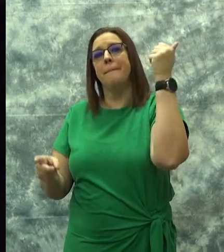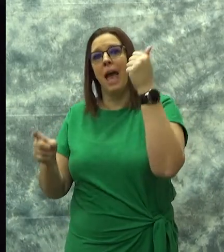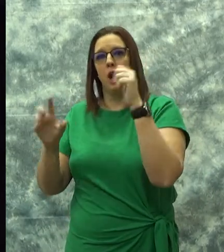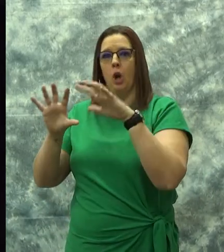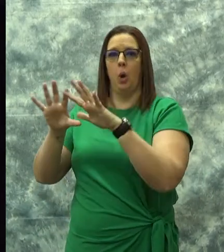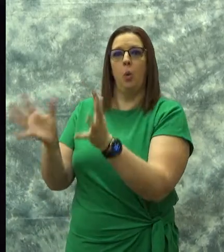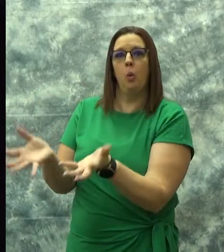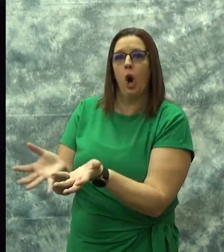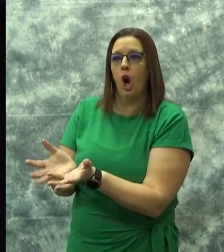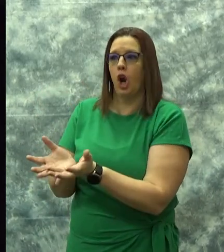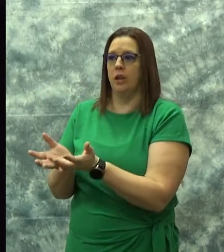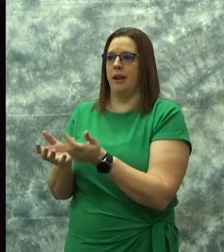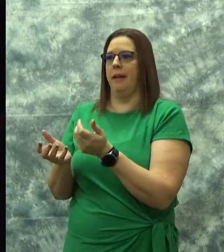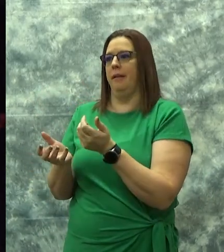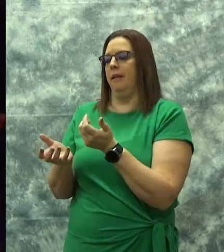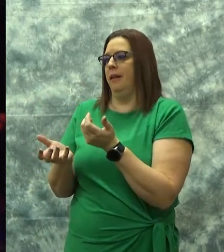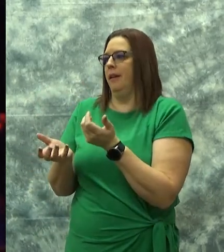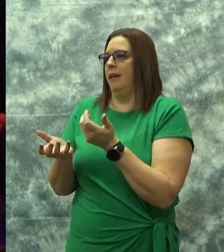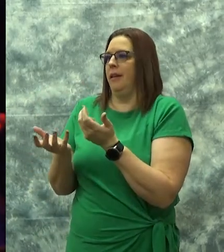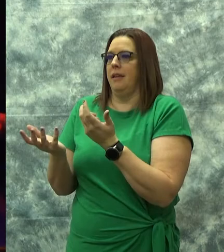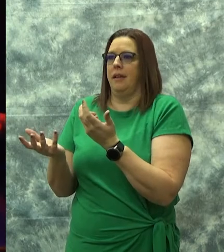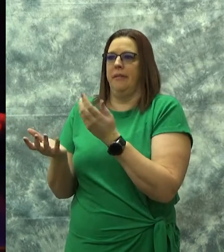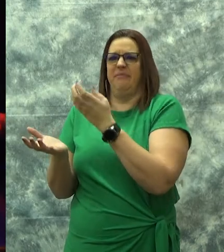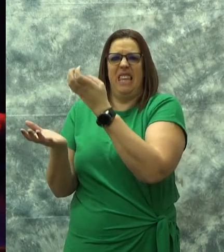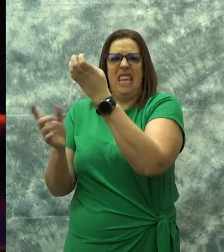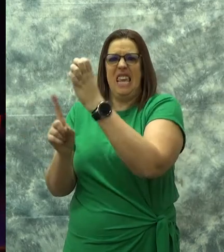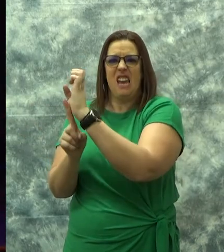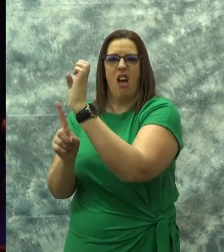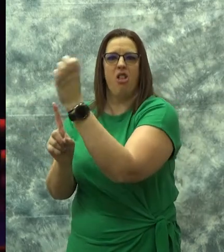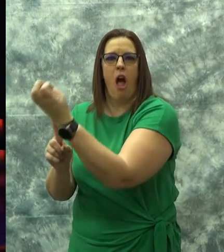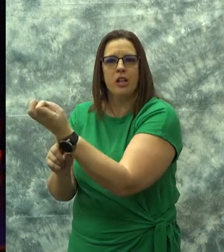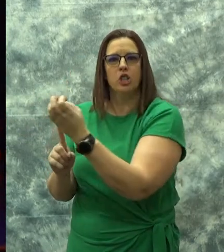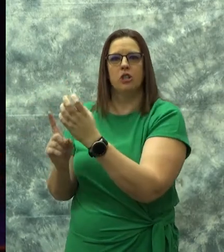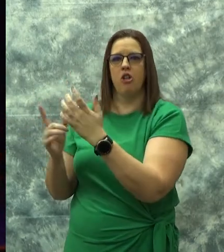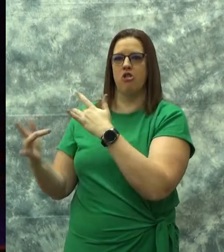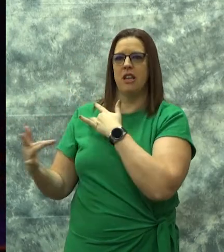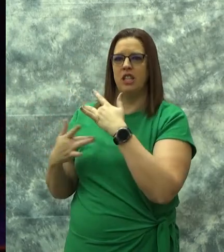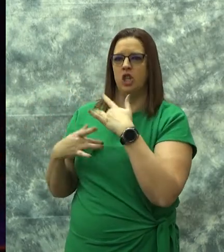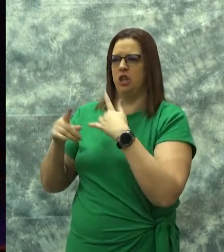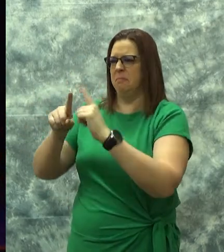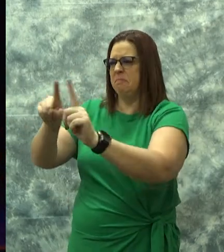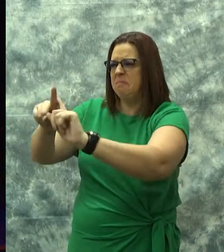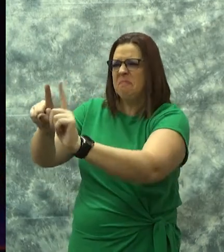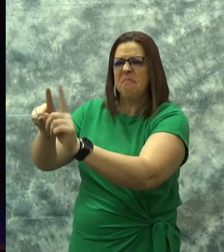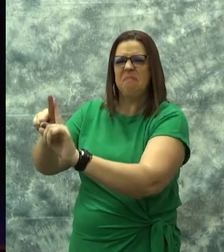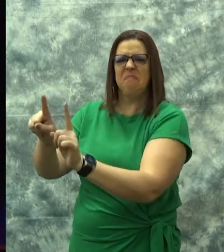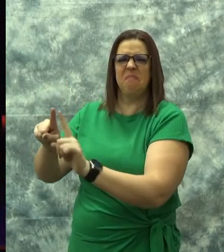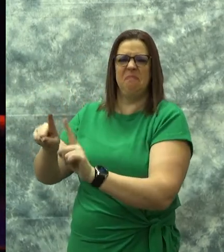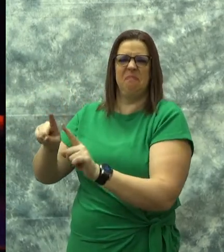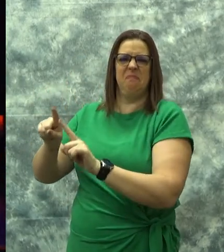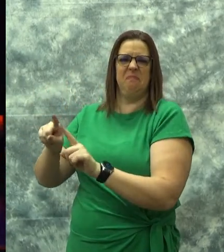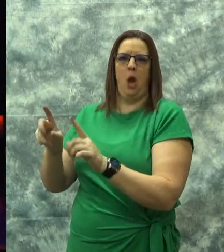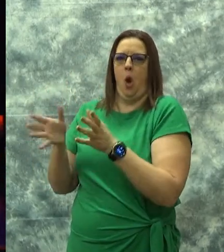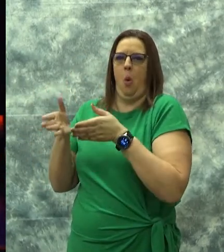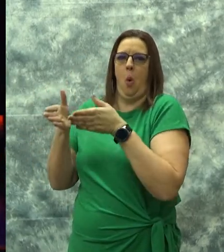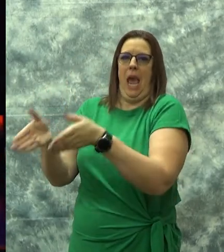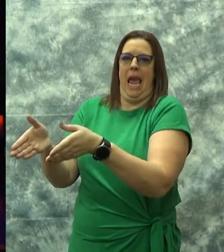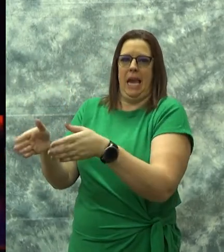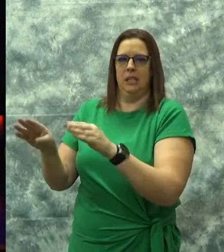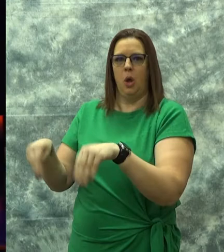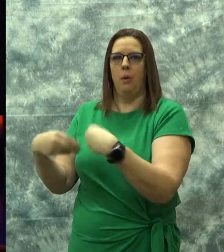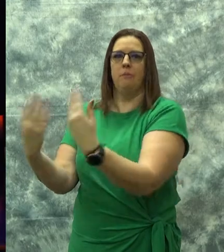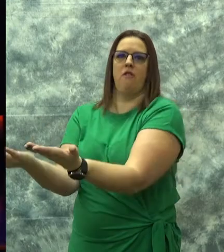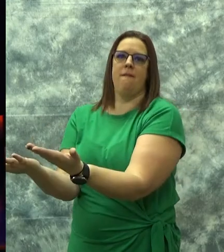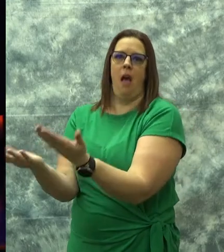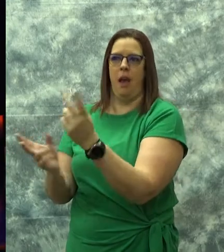better world and the earth a better earth, and ecological concerns and all sorts of ways that